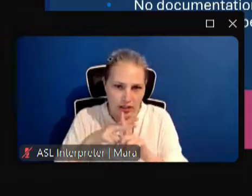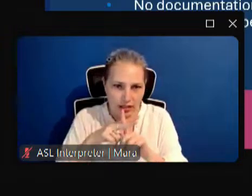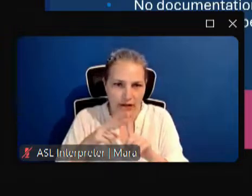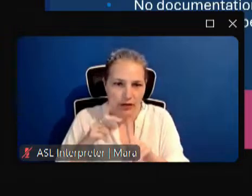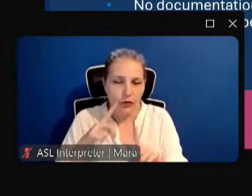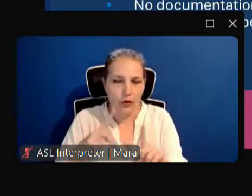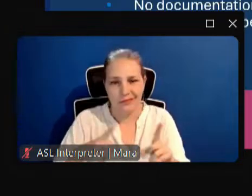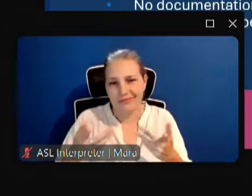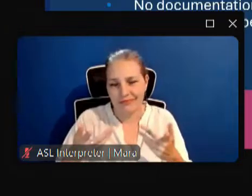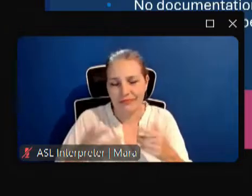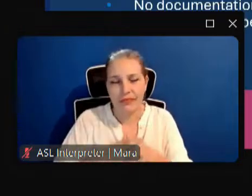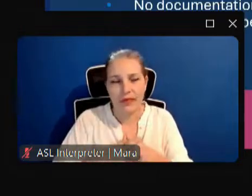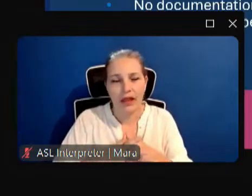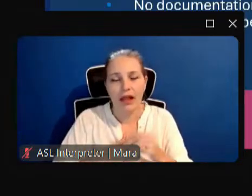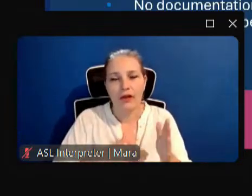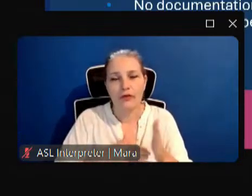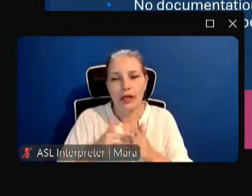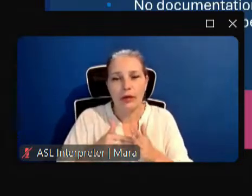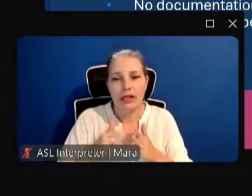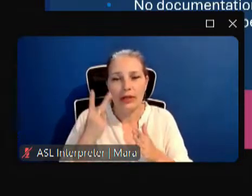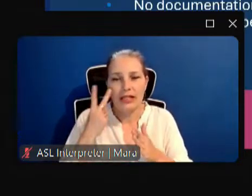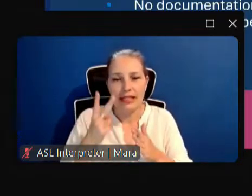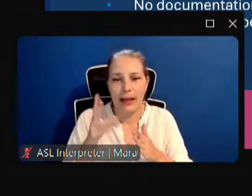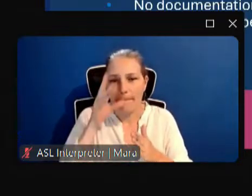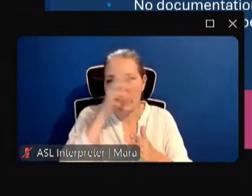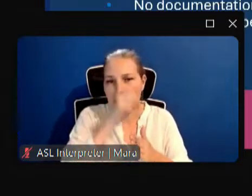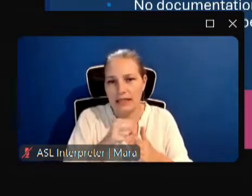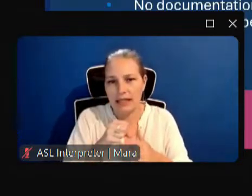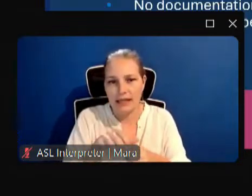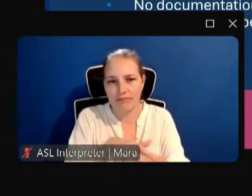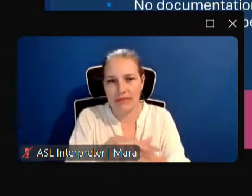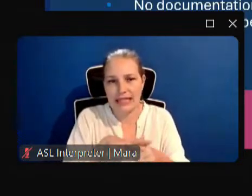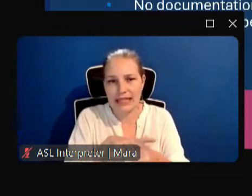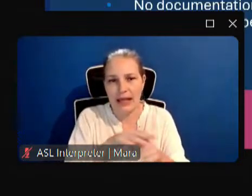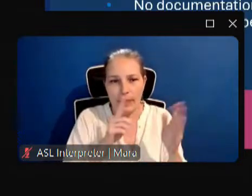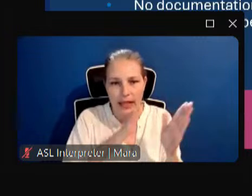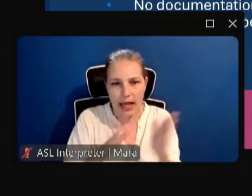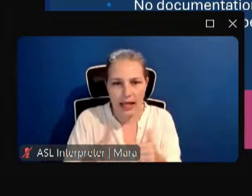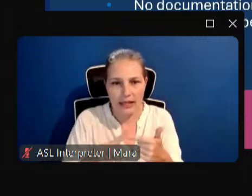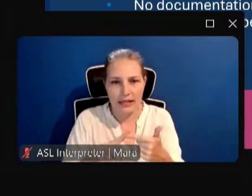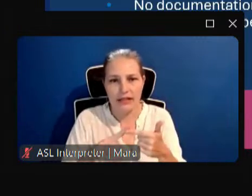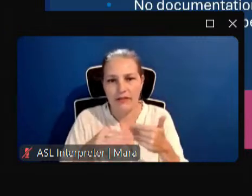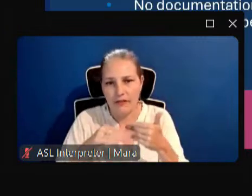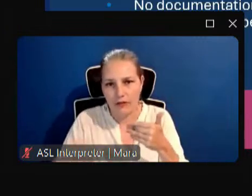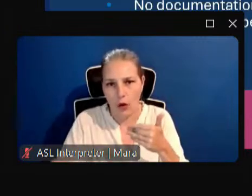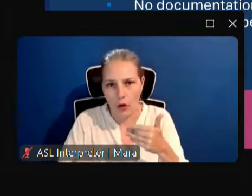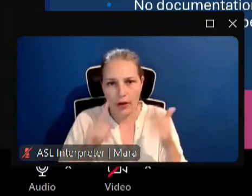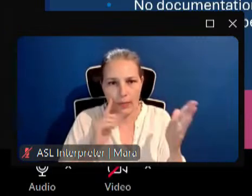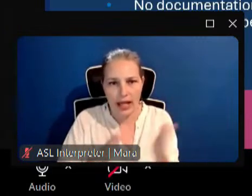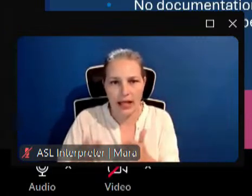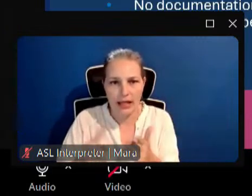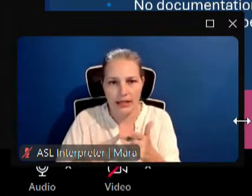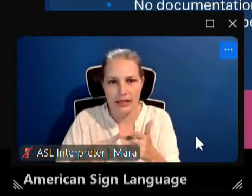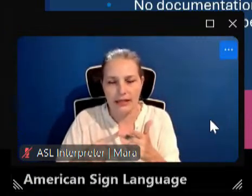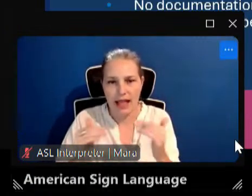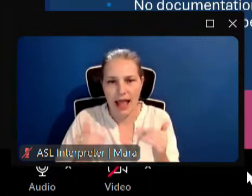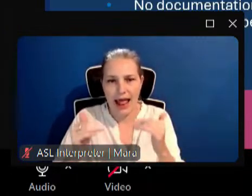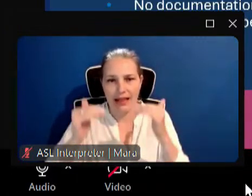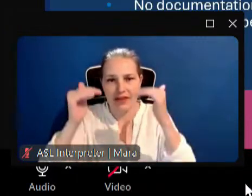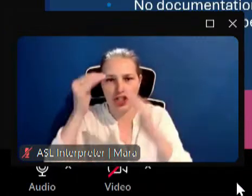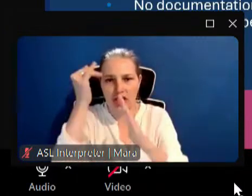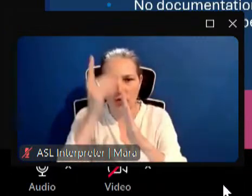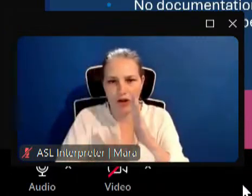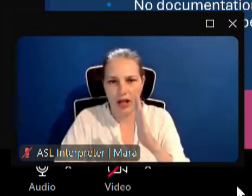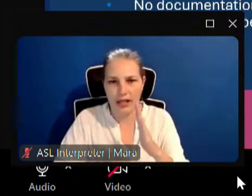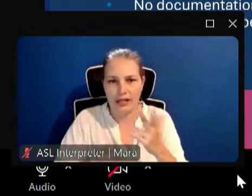Frequently, we do see missing site plans, floor plans, or elevation drawings, which are essential for all reviews. And so here on screen, you